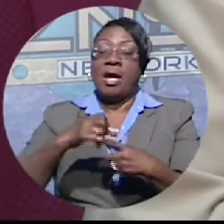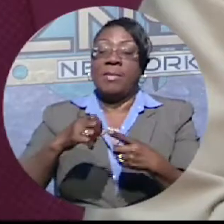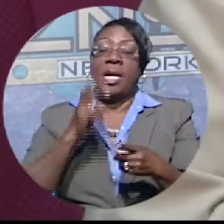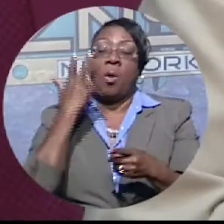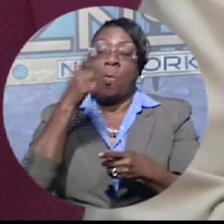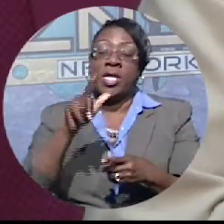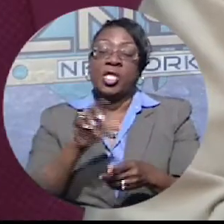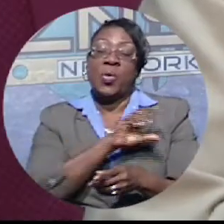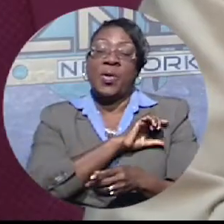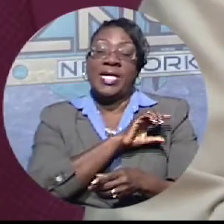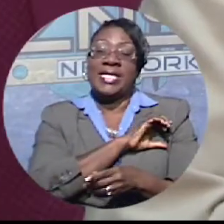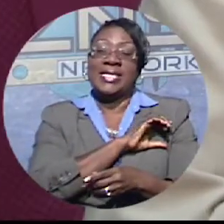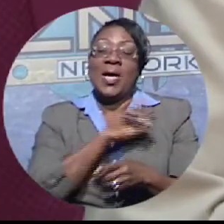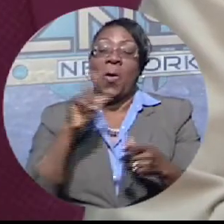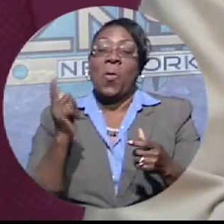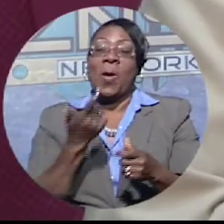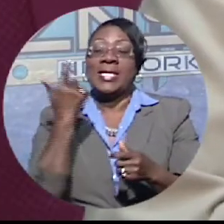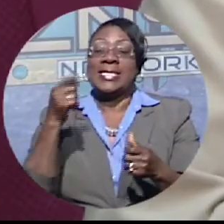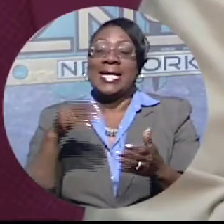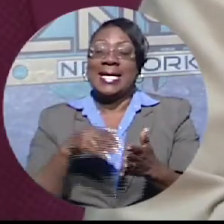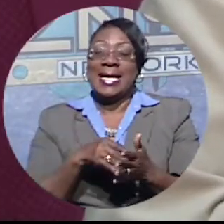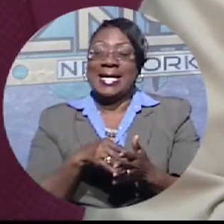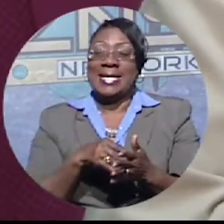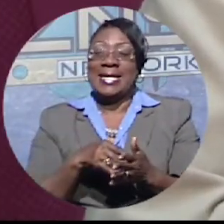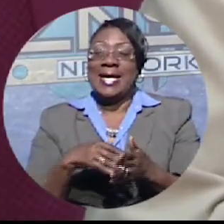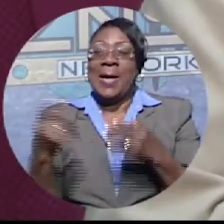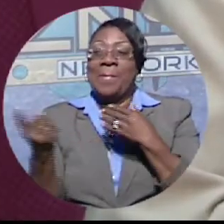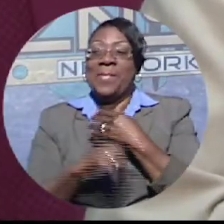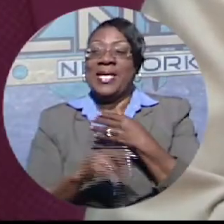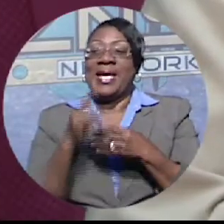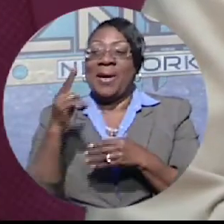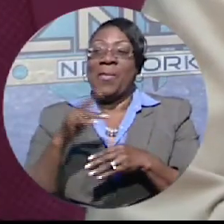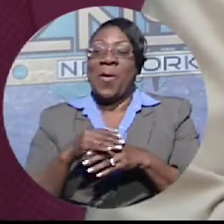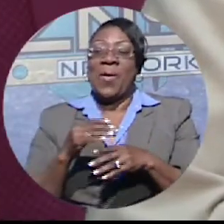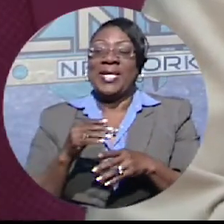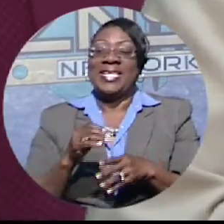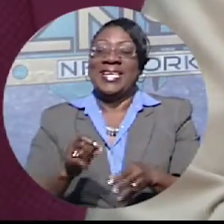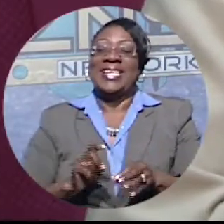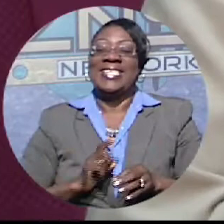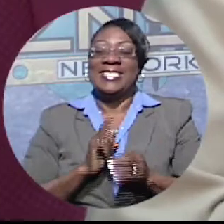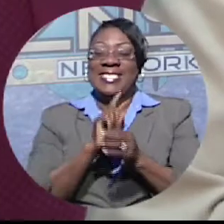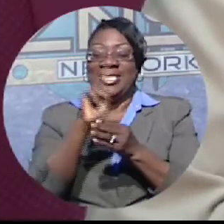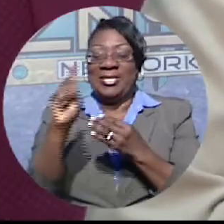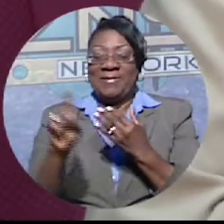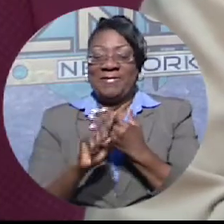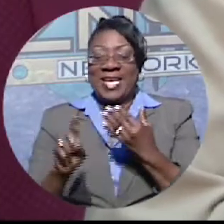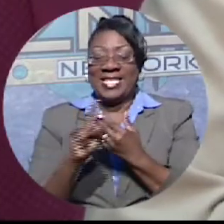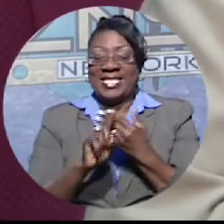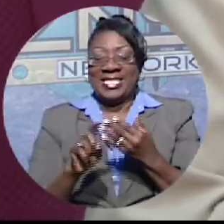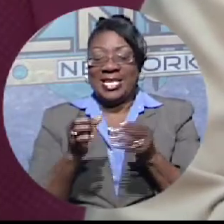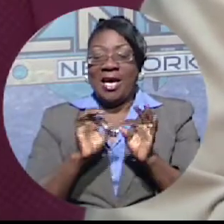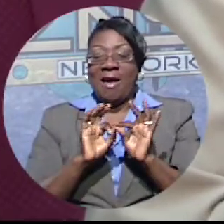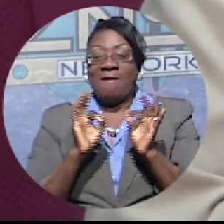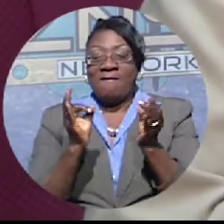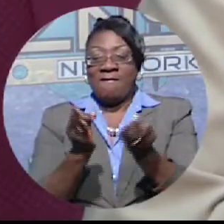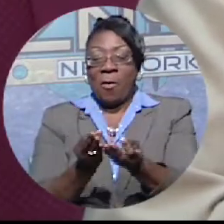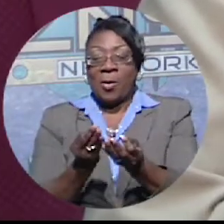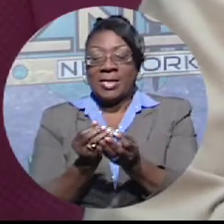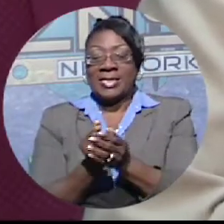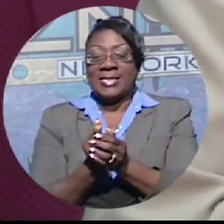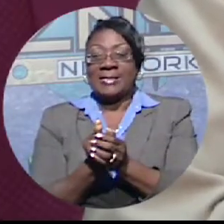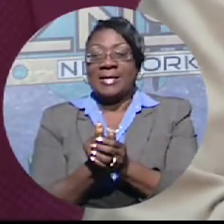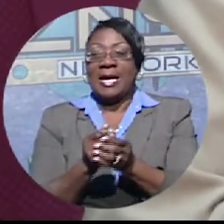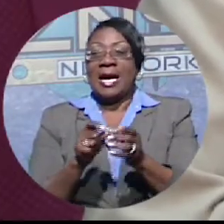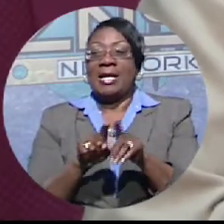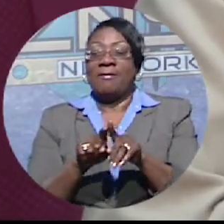watch the police once again annihilate law enforcement brothers from our country